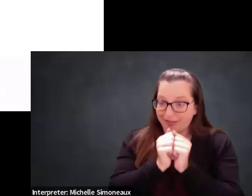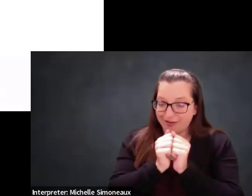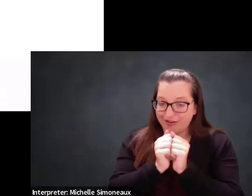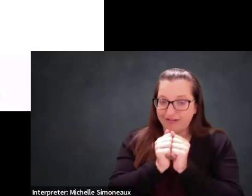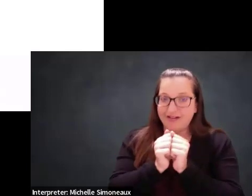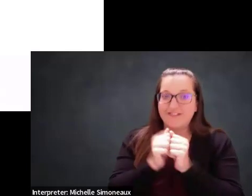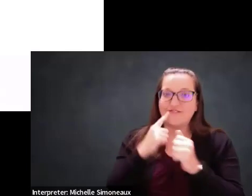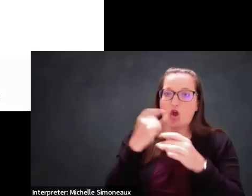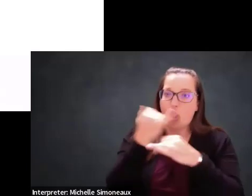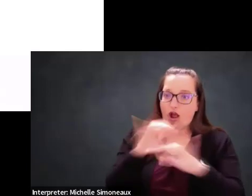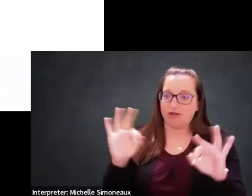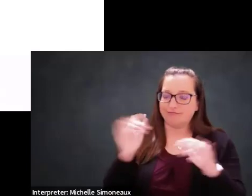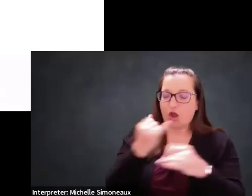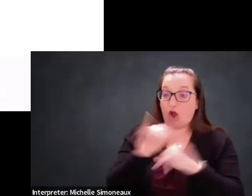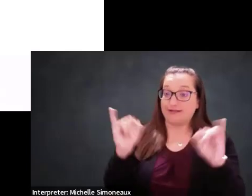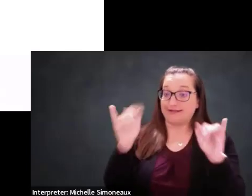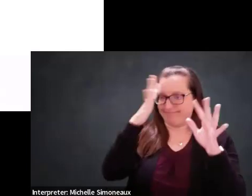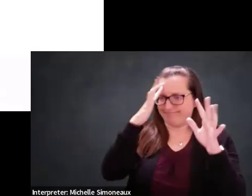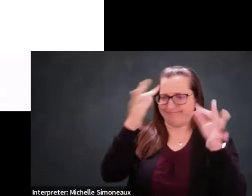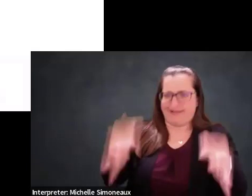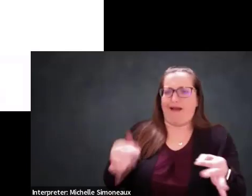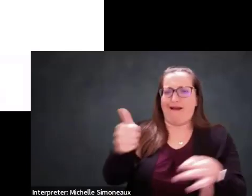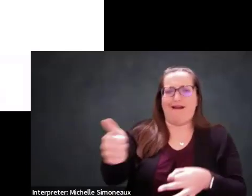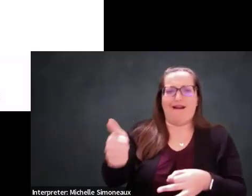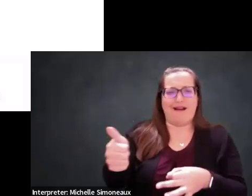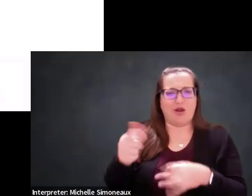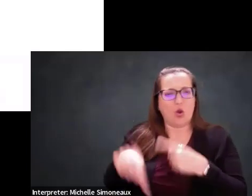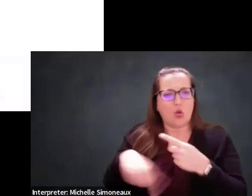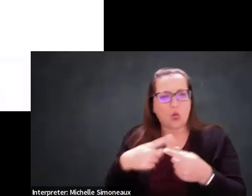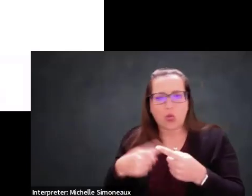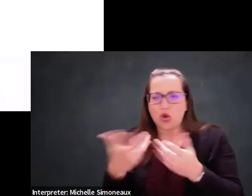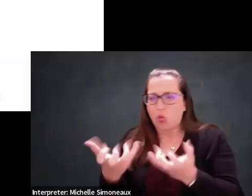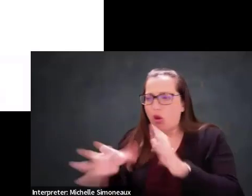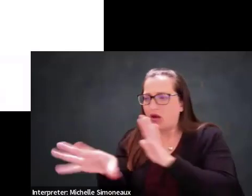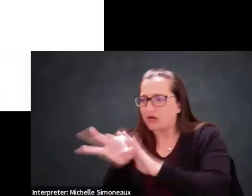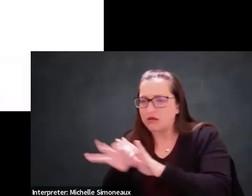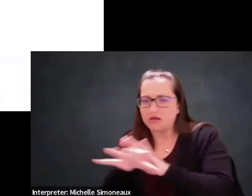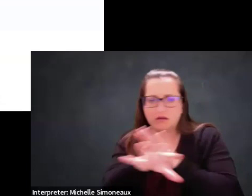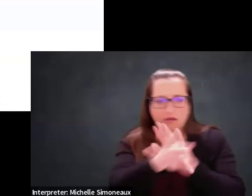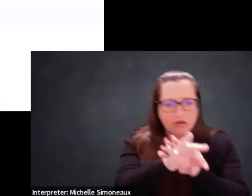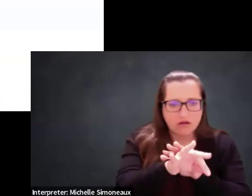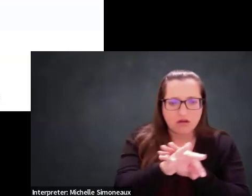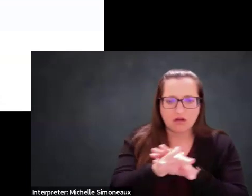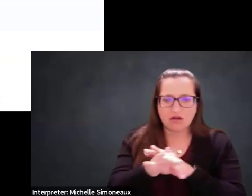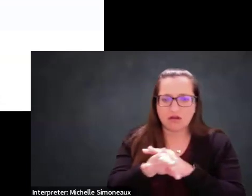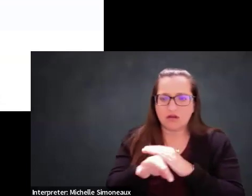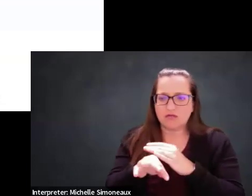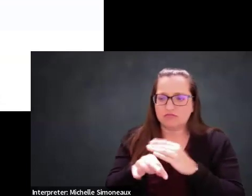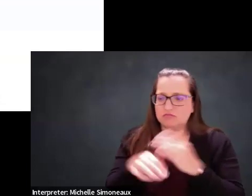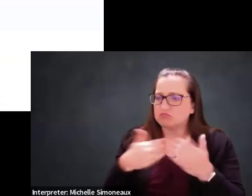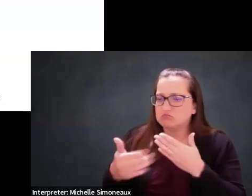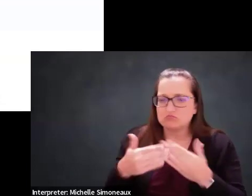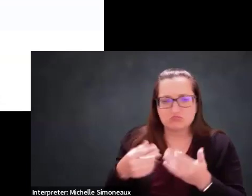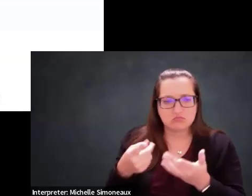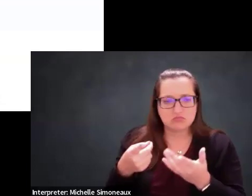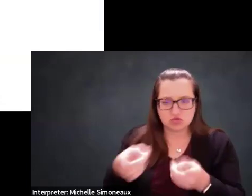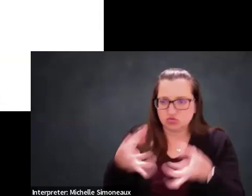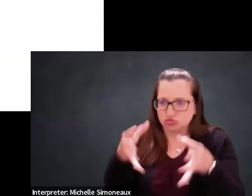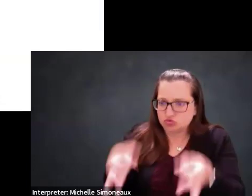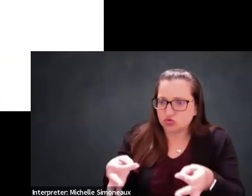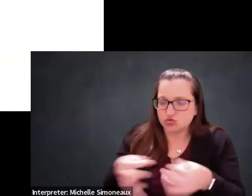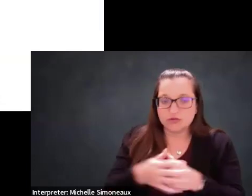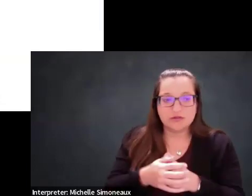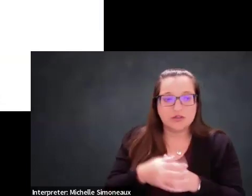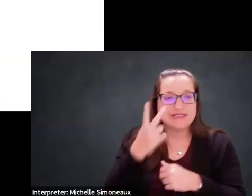to communicate how they want to and when they want to based on which form they want to be using. So these two